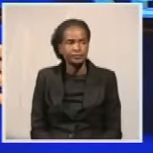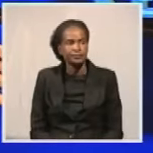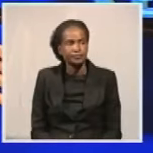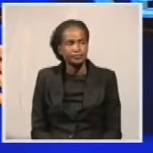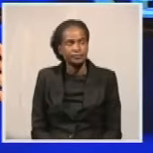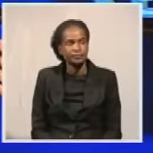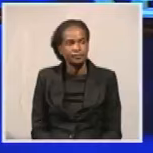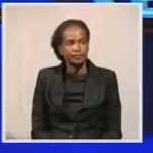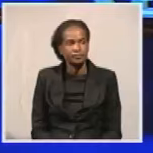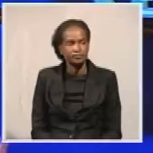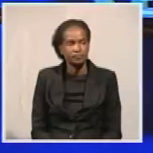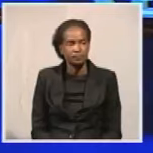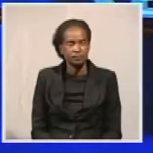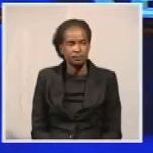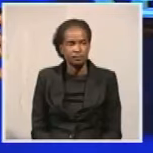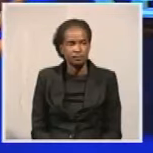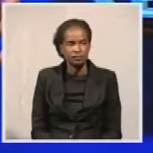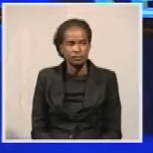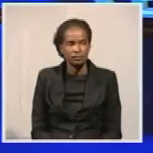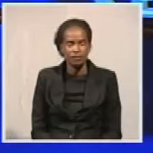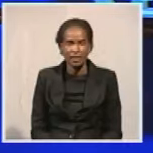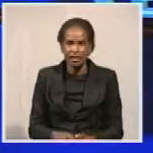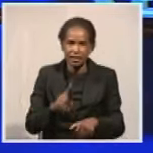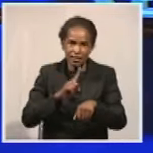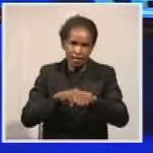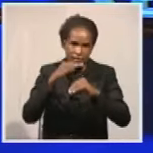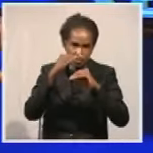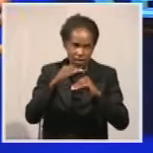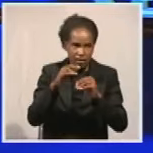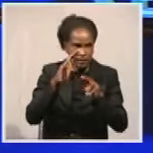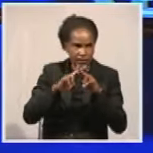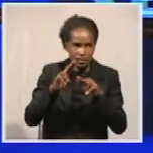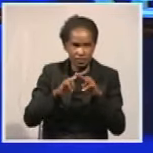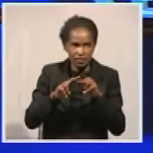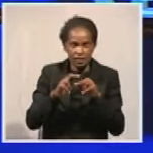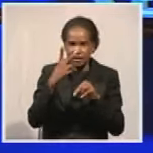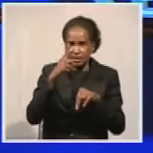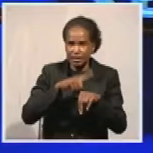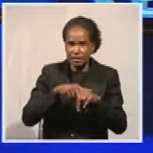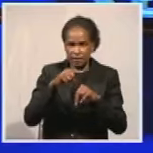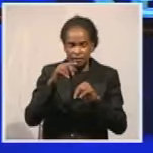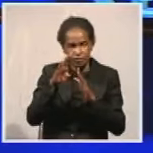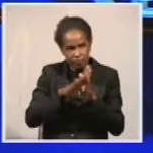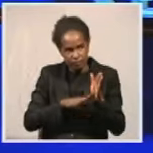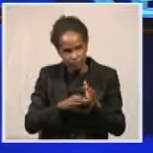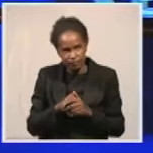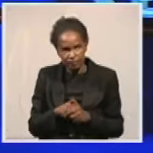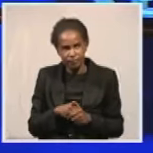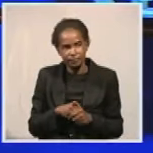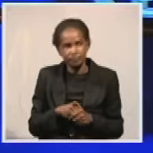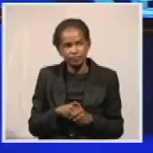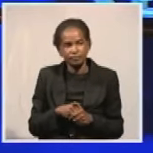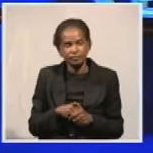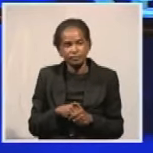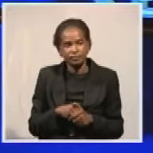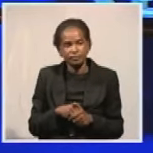The first term flew by, second term came and it flew